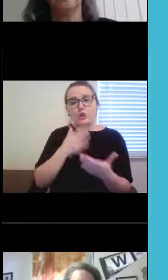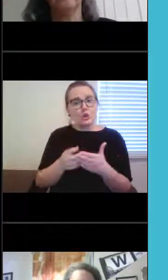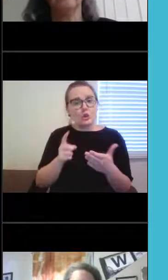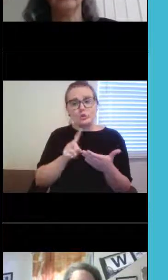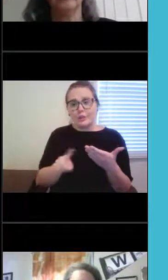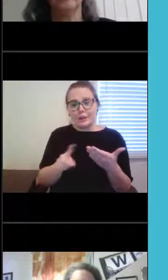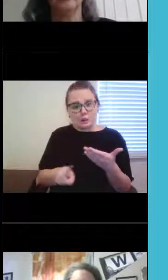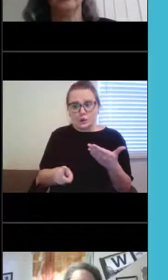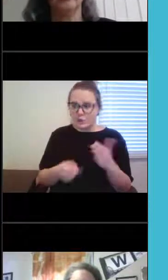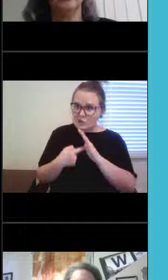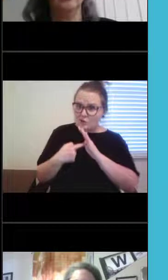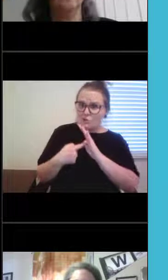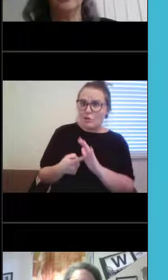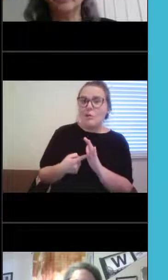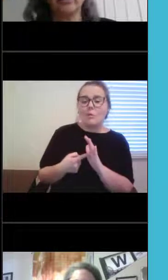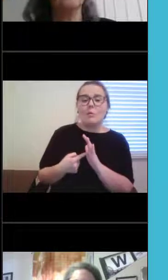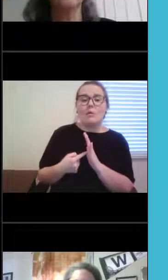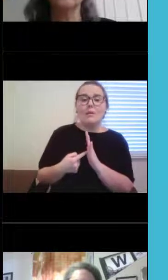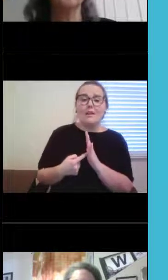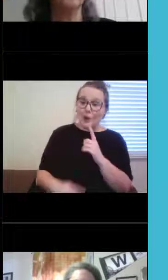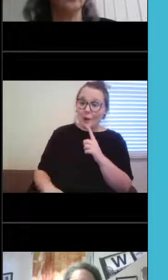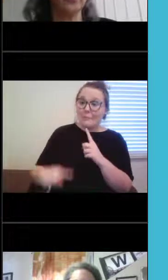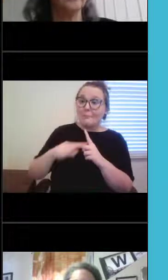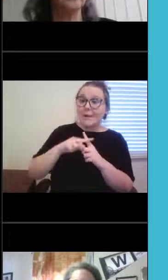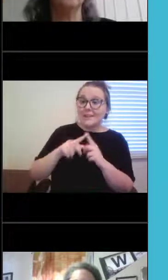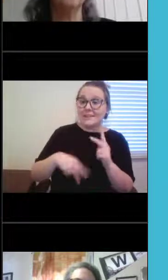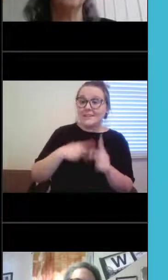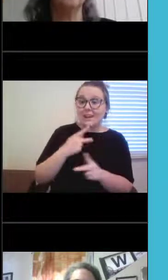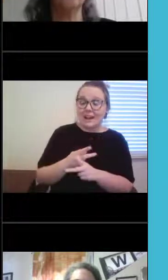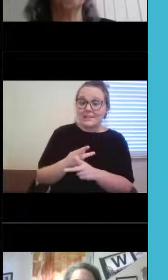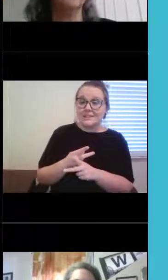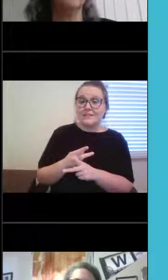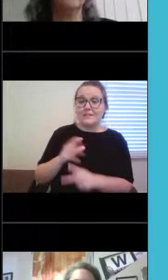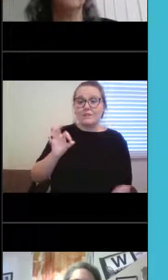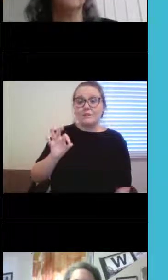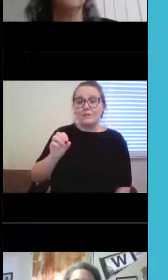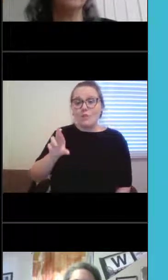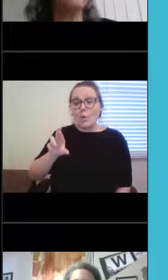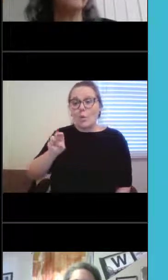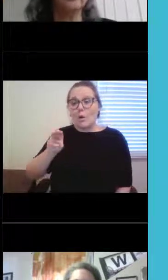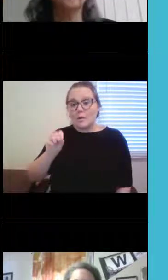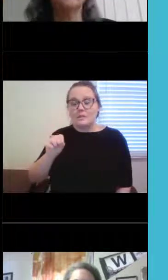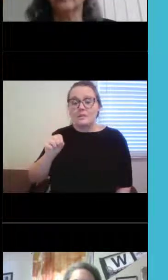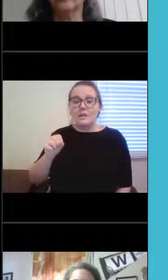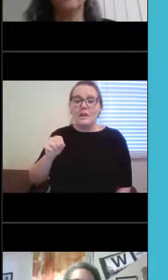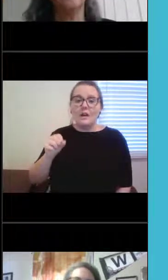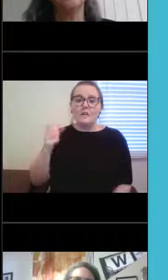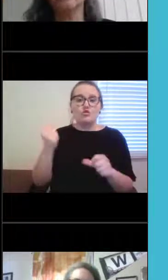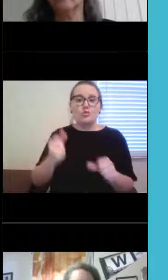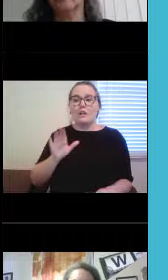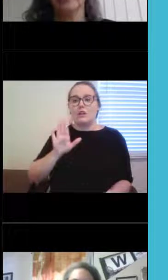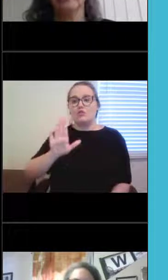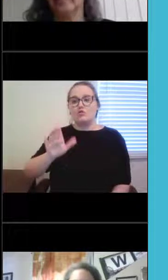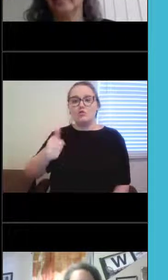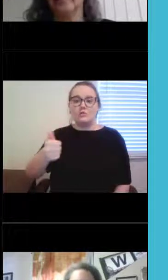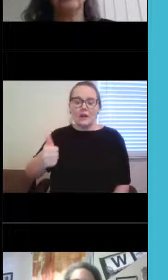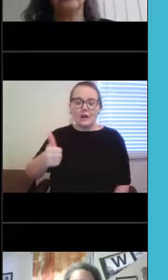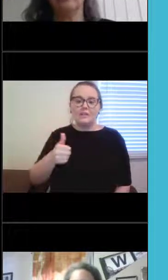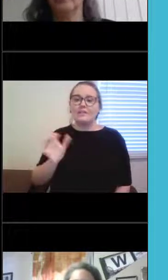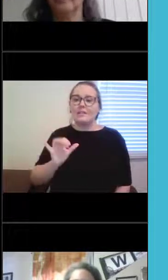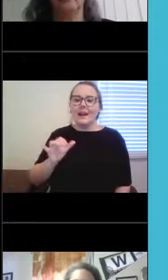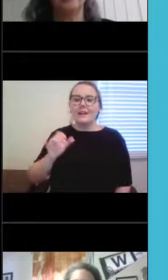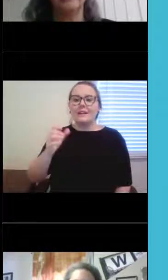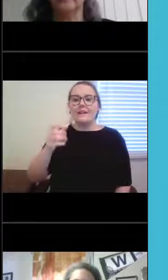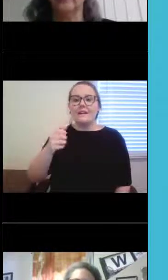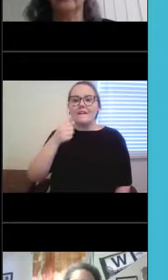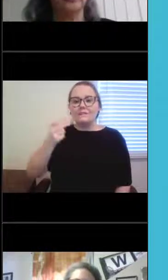that, you know, there are positive kinds of forms of strengthening oneself. Obviously, things like feminist